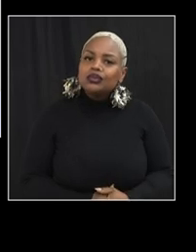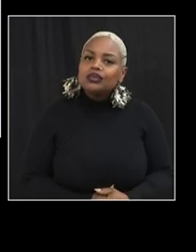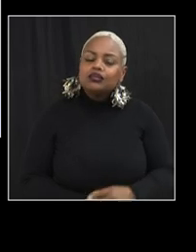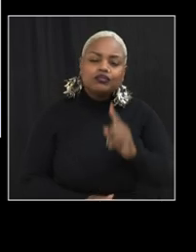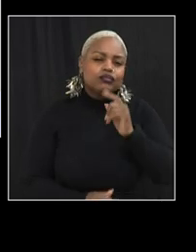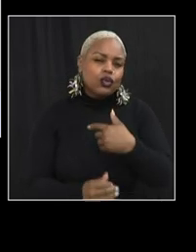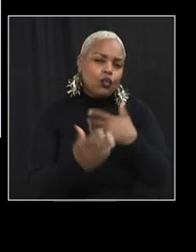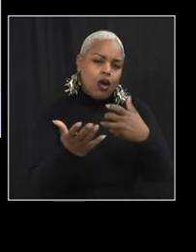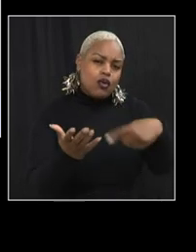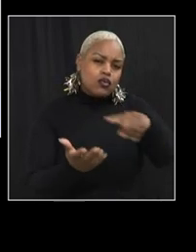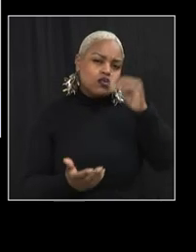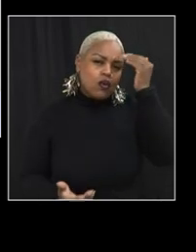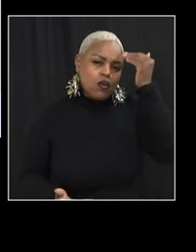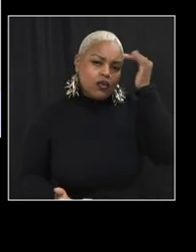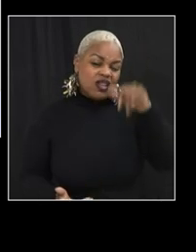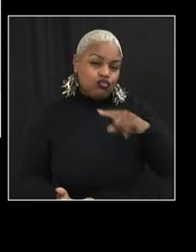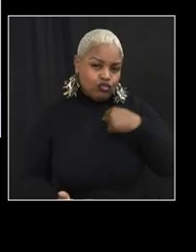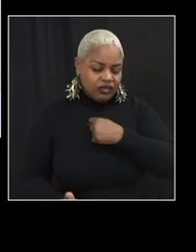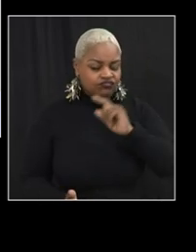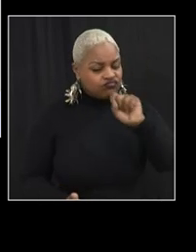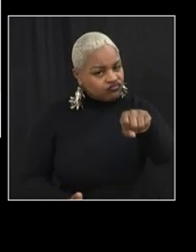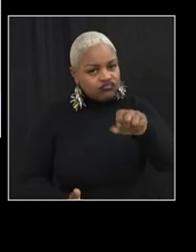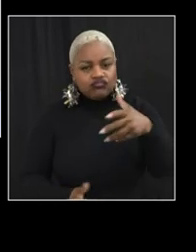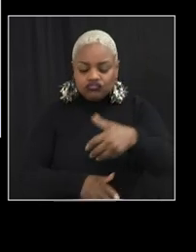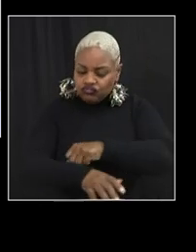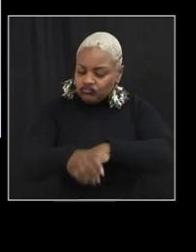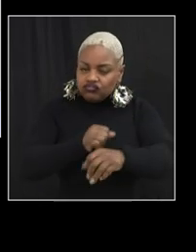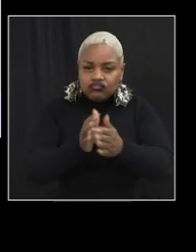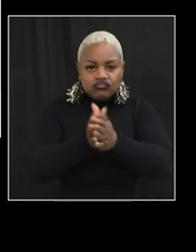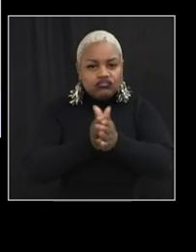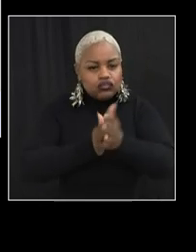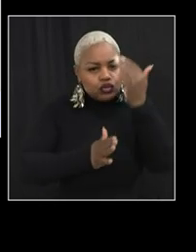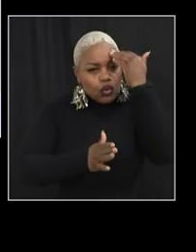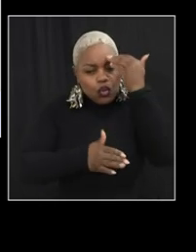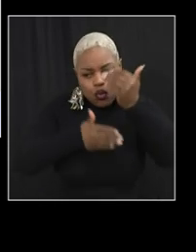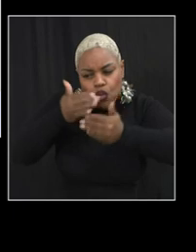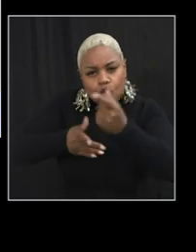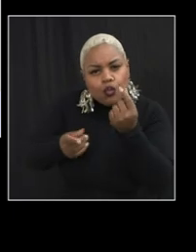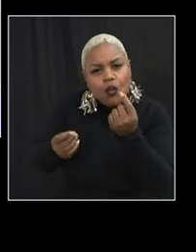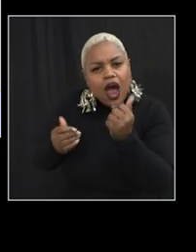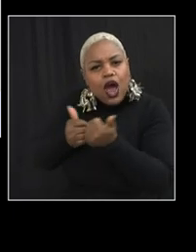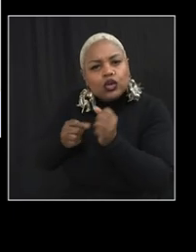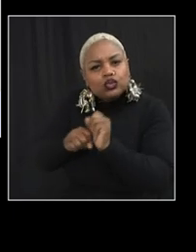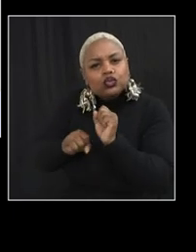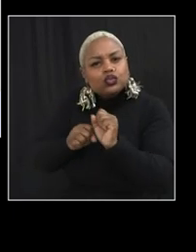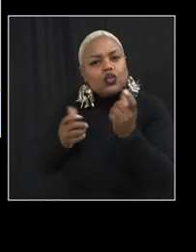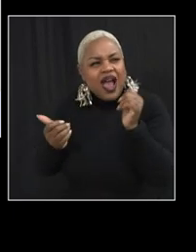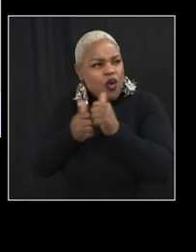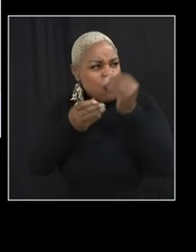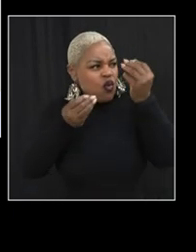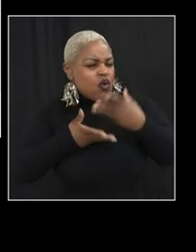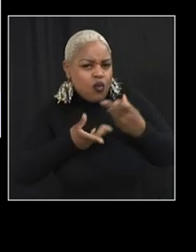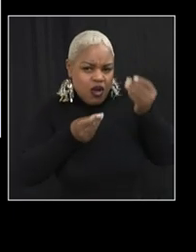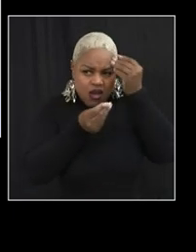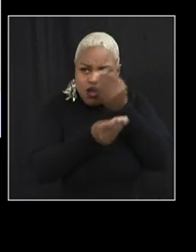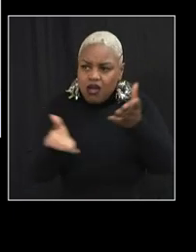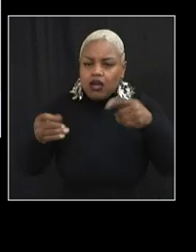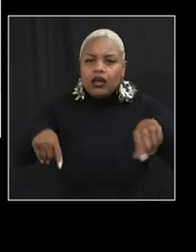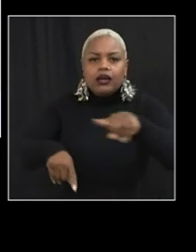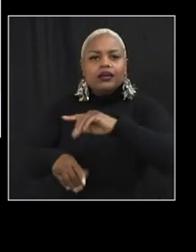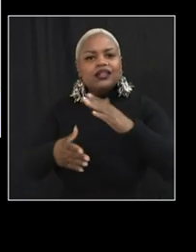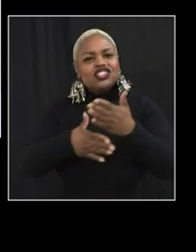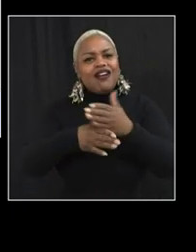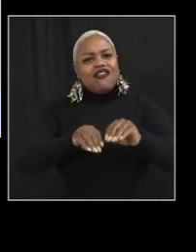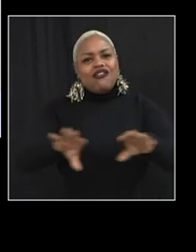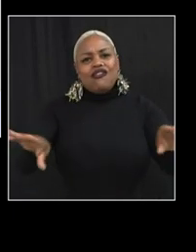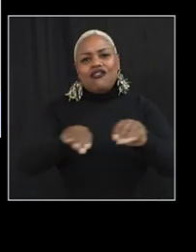we are working as a government to make sure we get out as much information as we know to